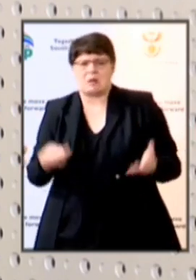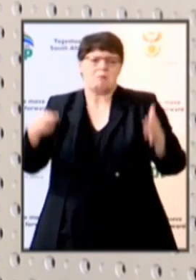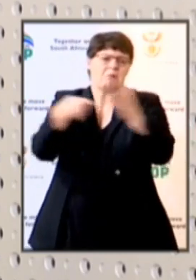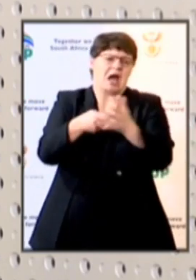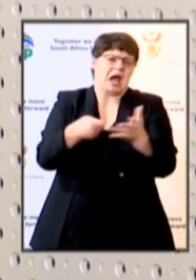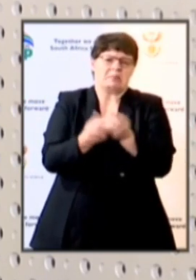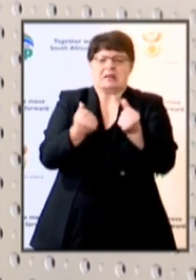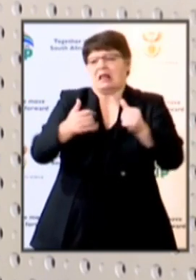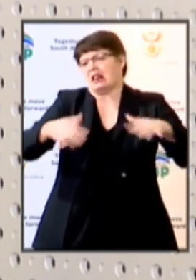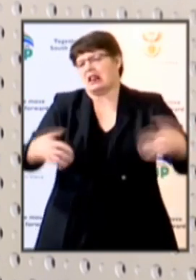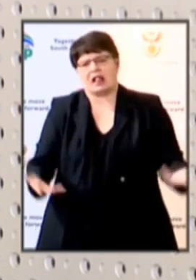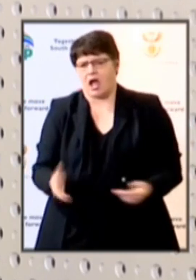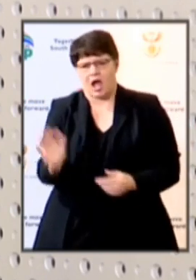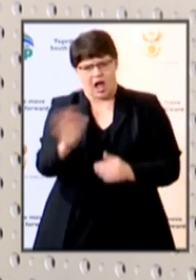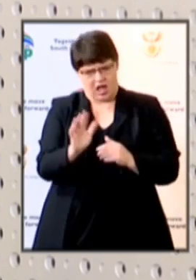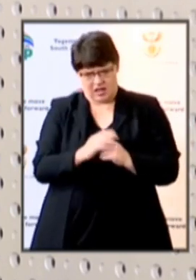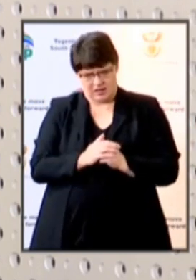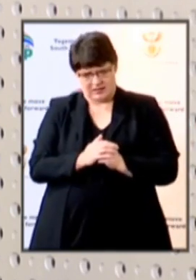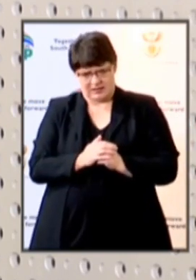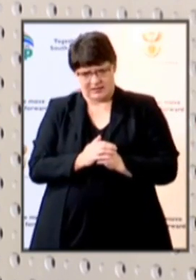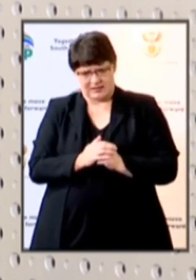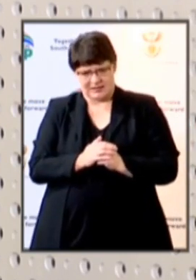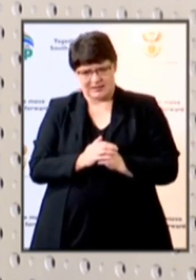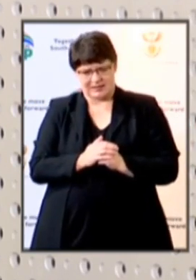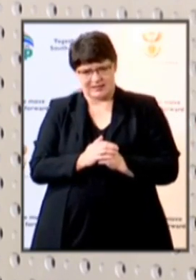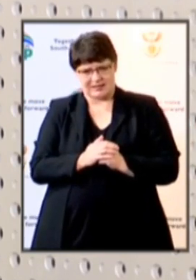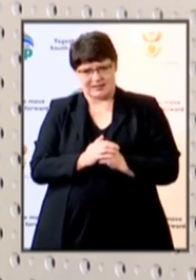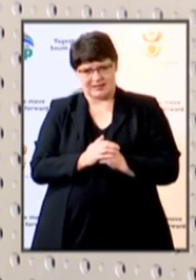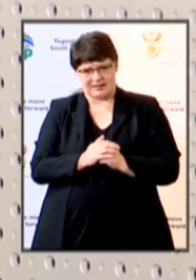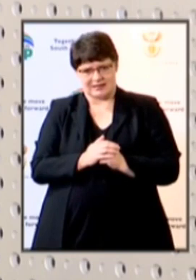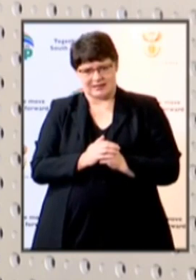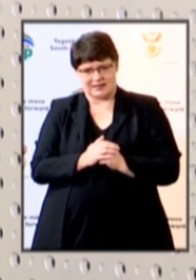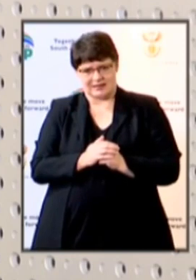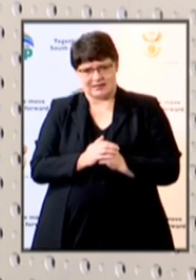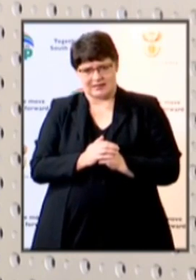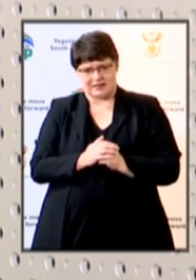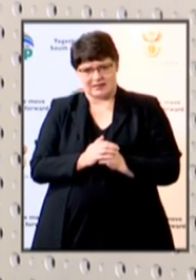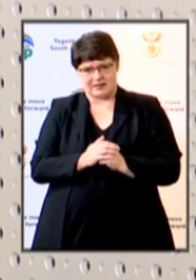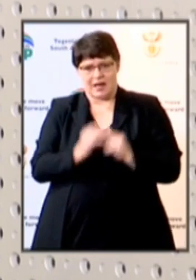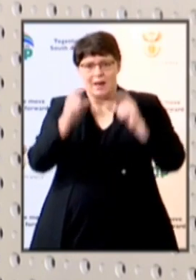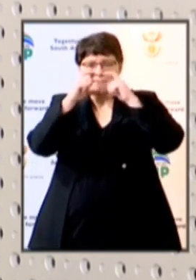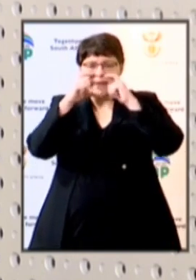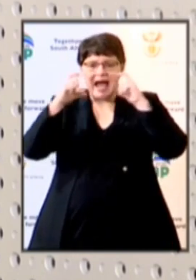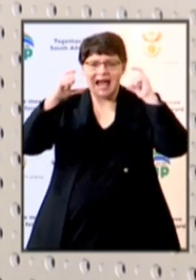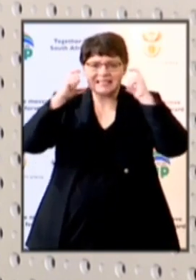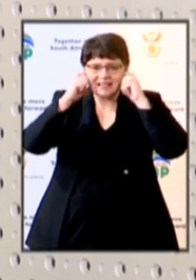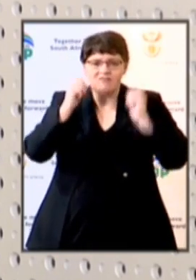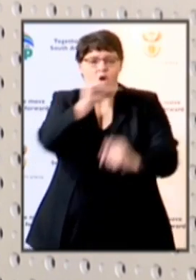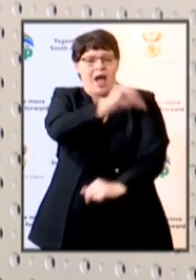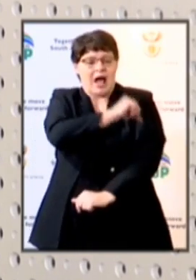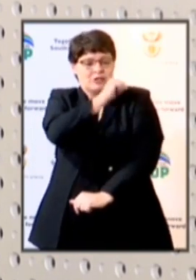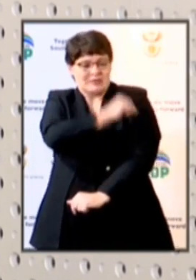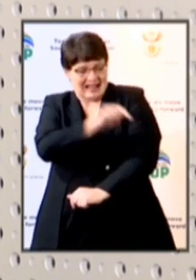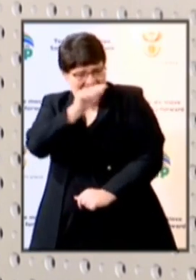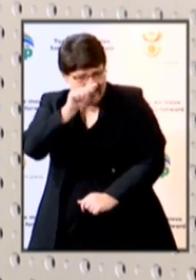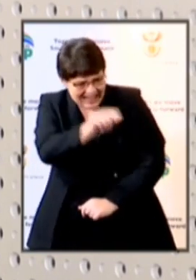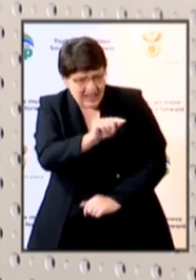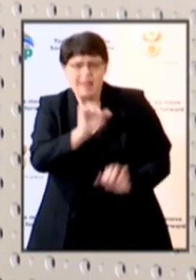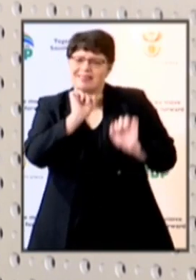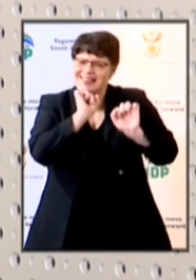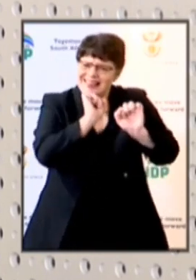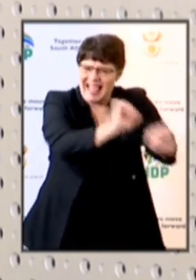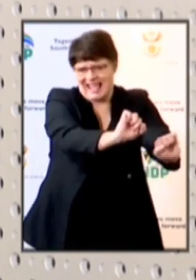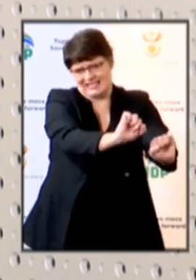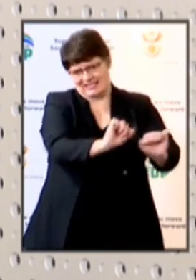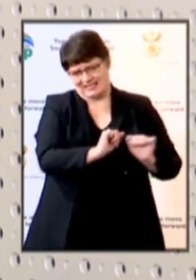the N95 and all those masks we leave for the health workers who are in the